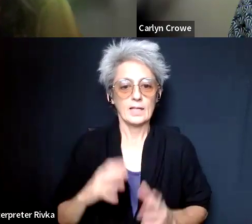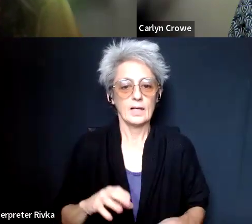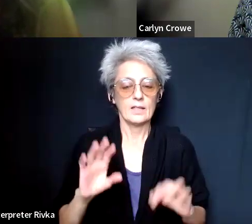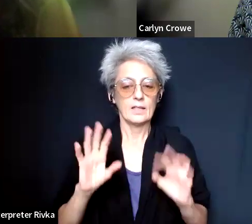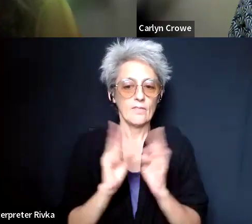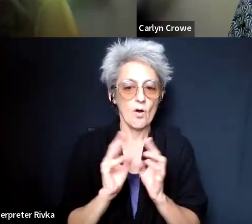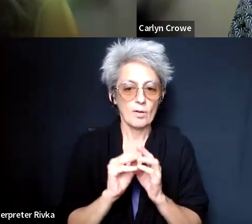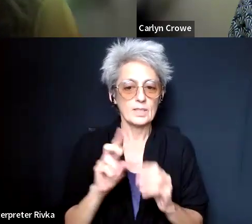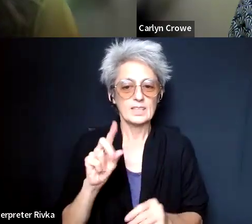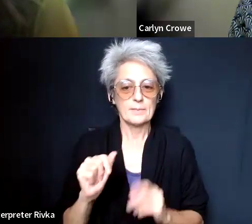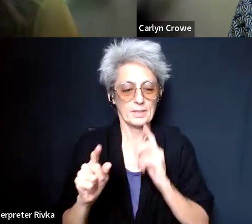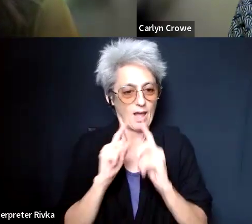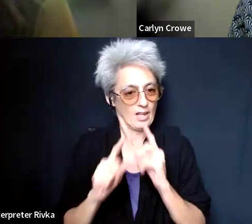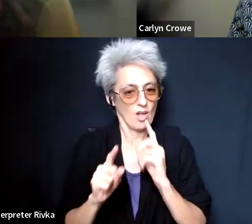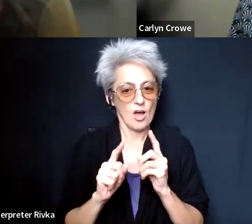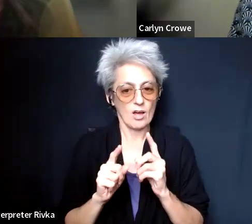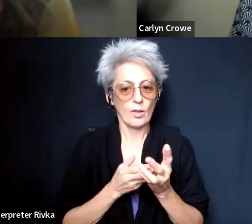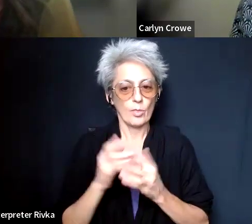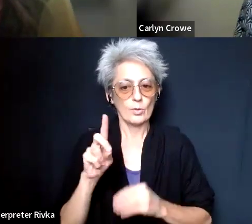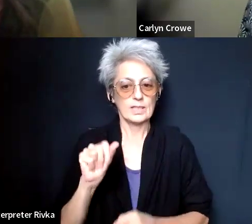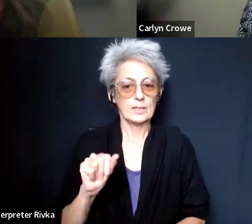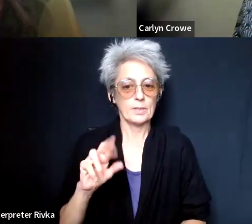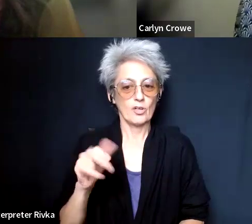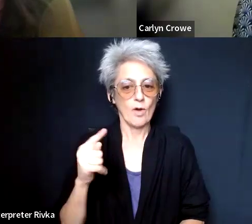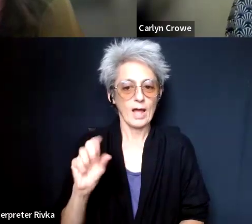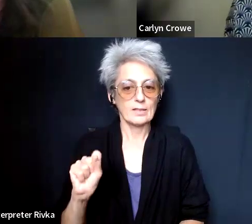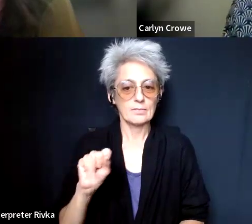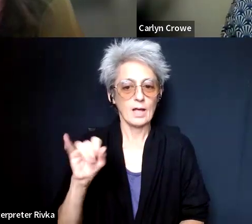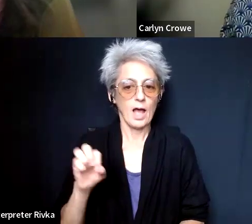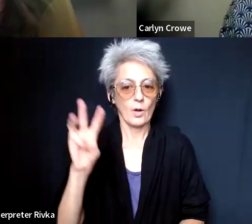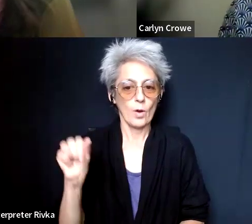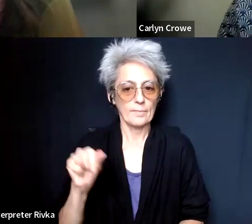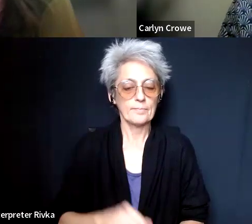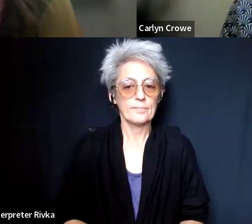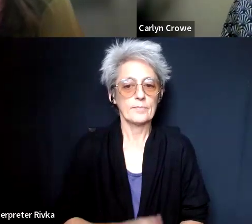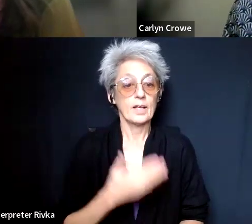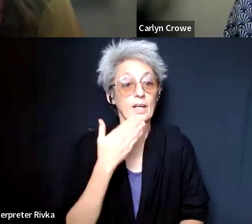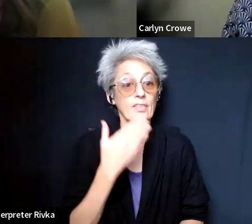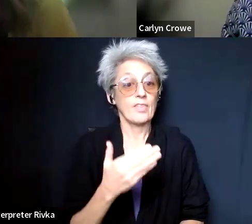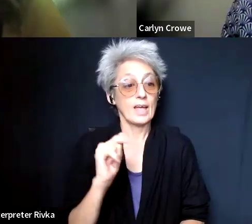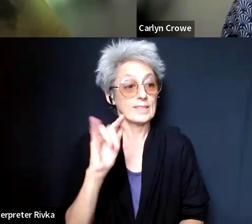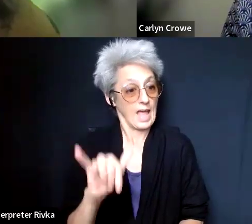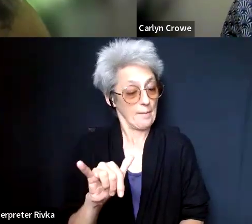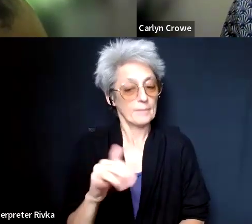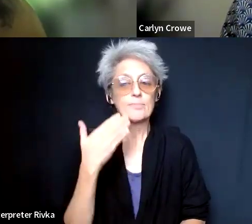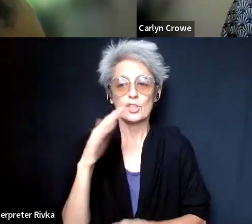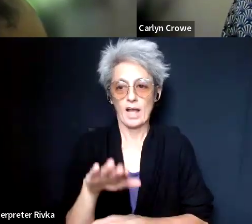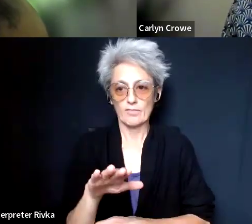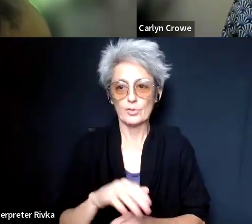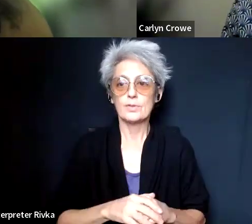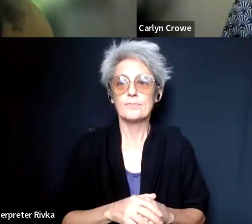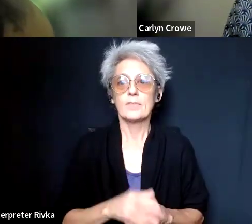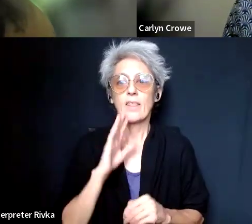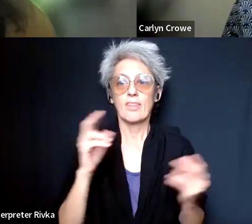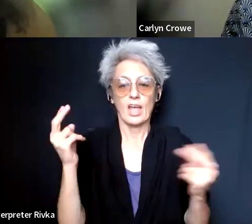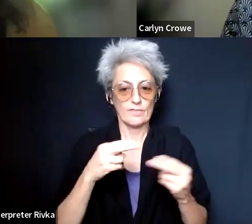they're hosting with Disability Rights Iowa. Thanks, Amy, and good afternoon, everybody. Thanks for joining us